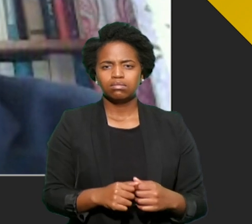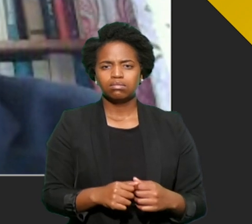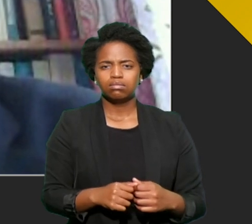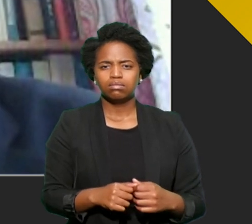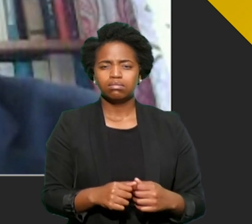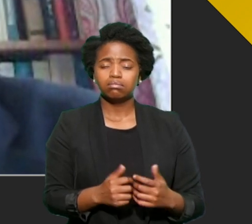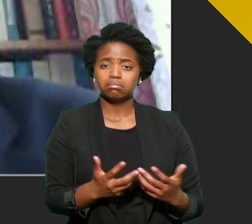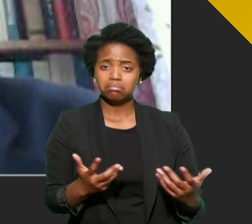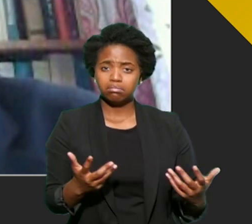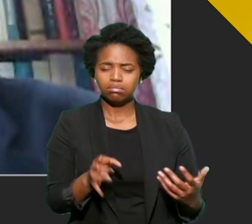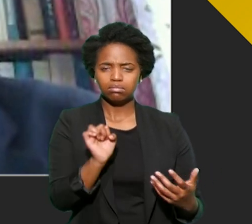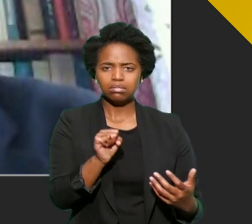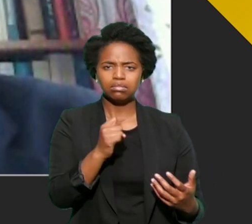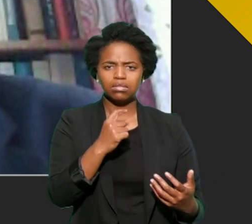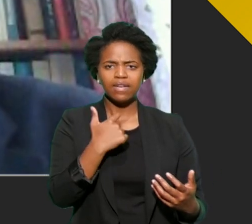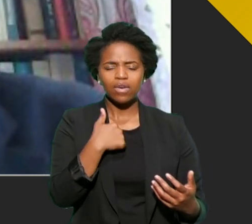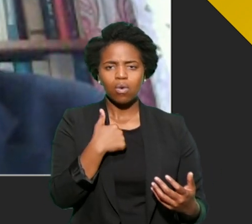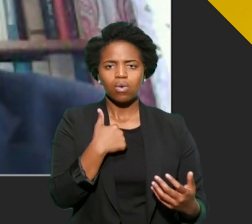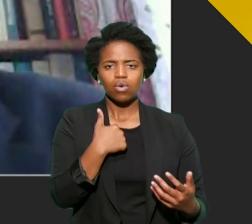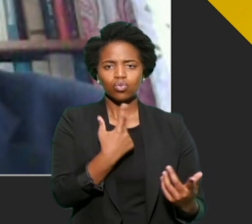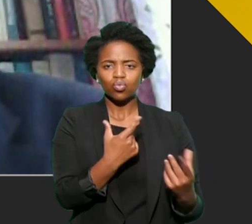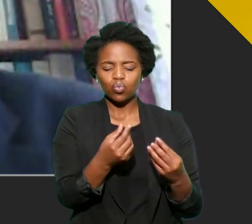very good speeds for media-rich applications,